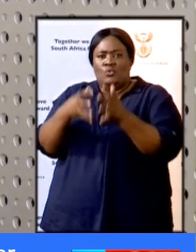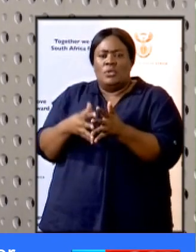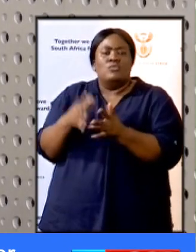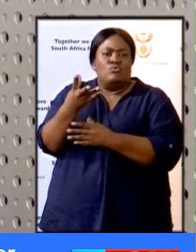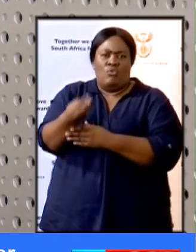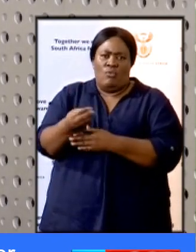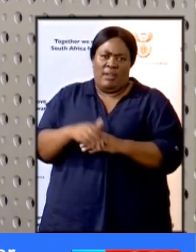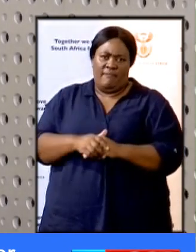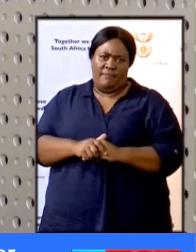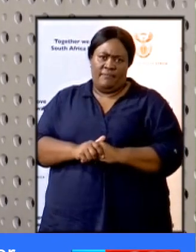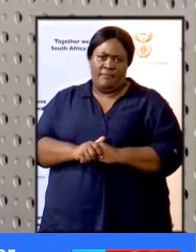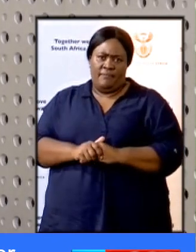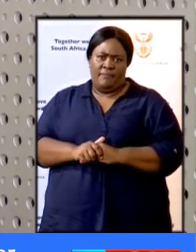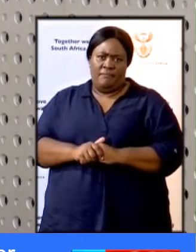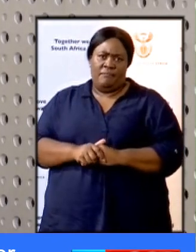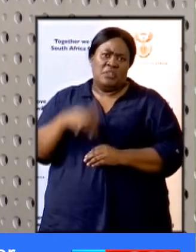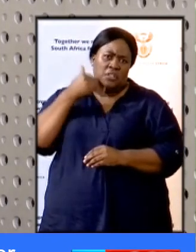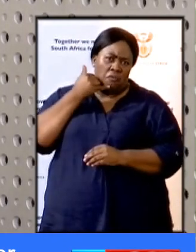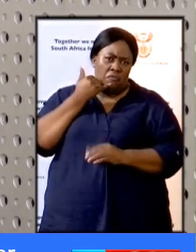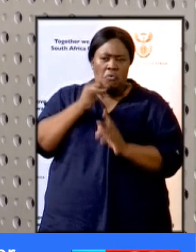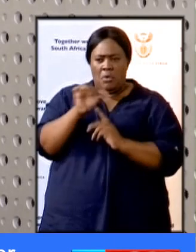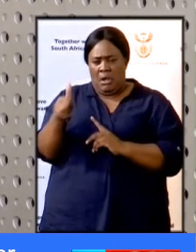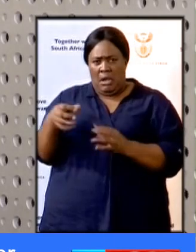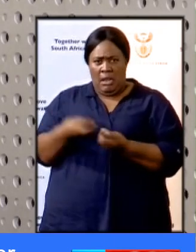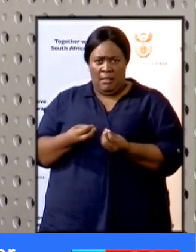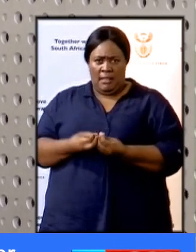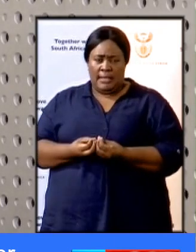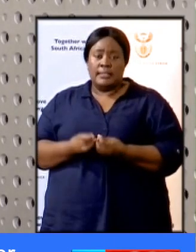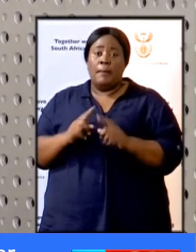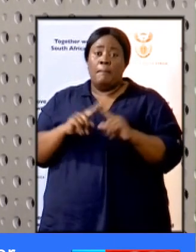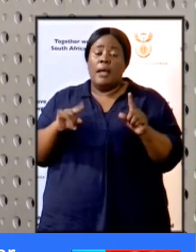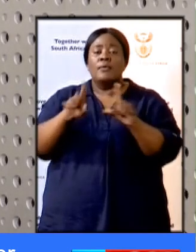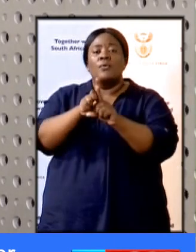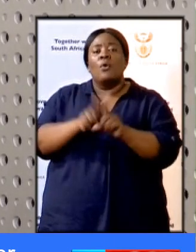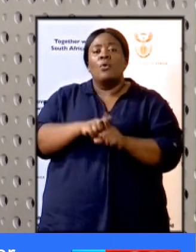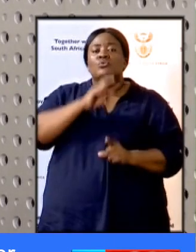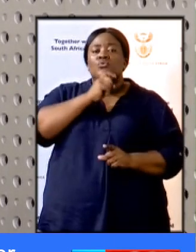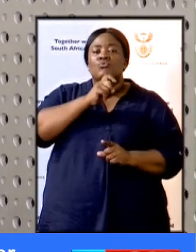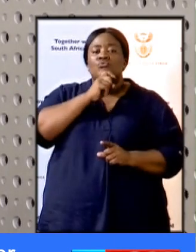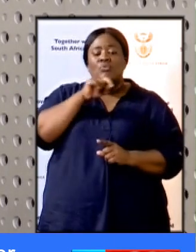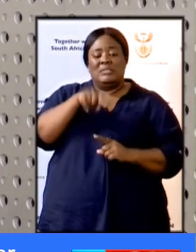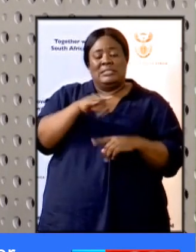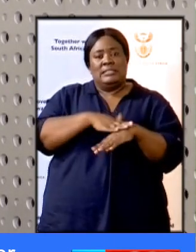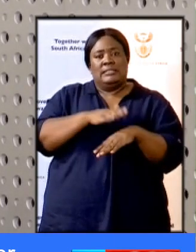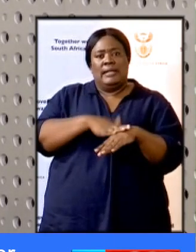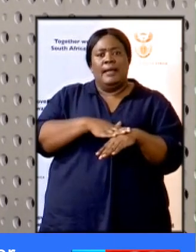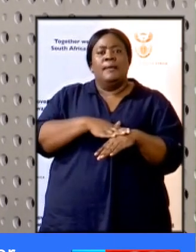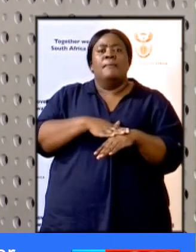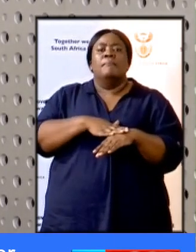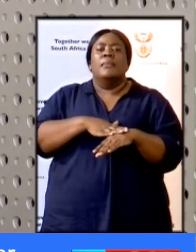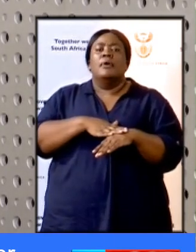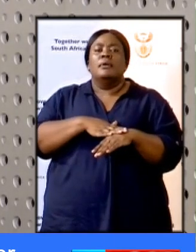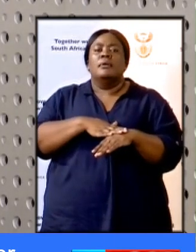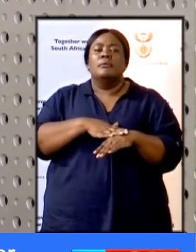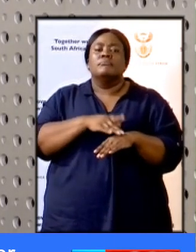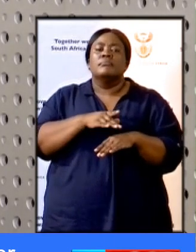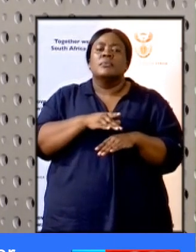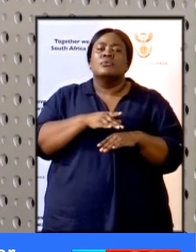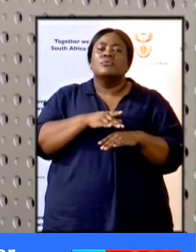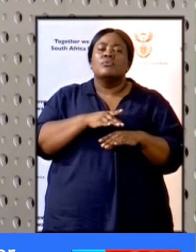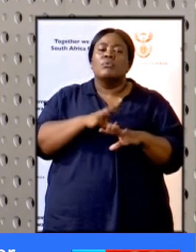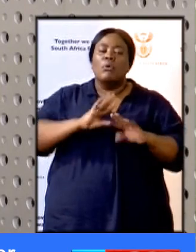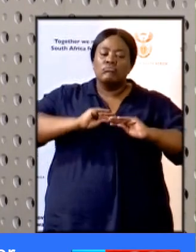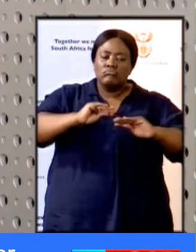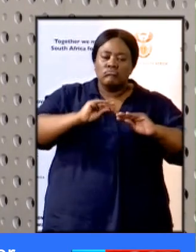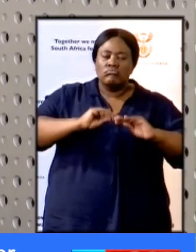We are also going to use this time to strengthen our remote pedagogic teaching and learning models and sharing